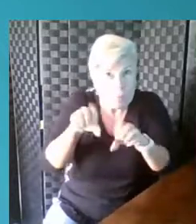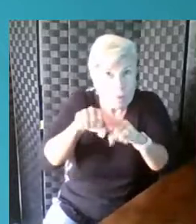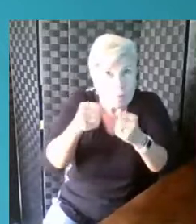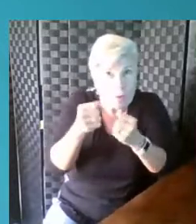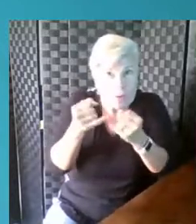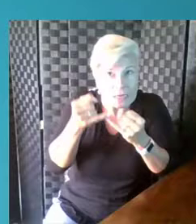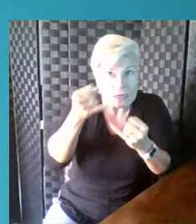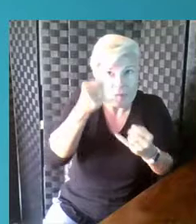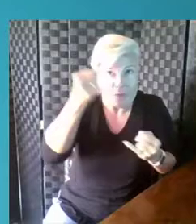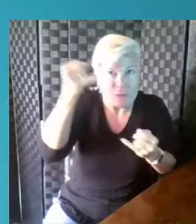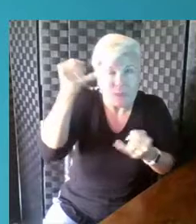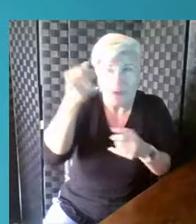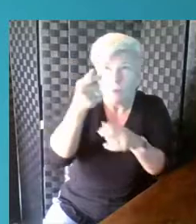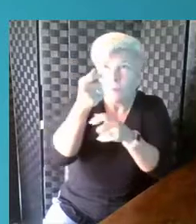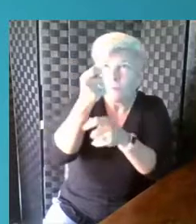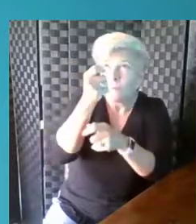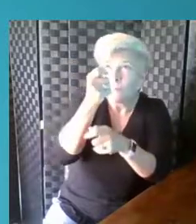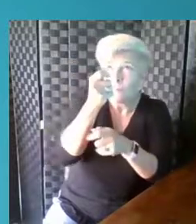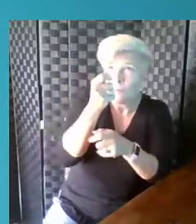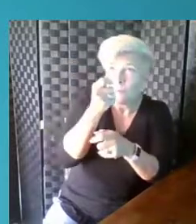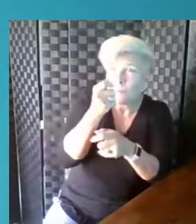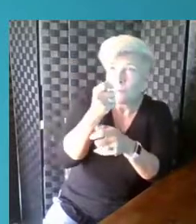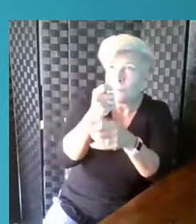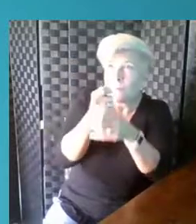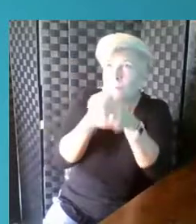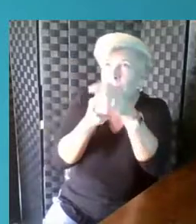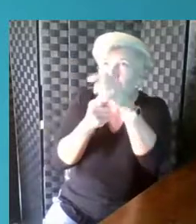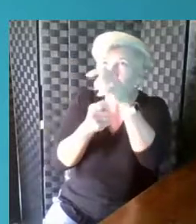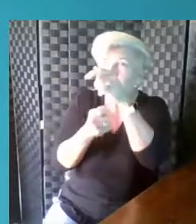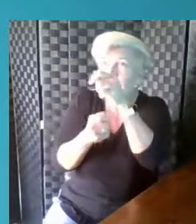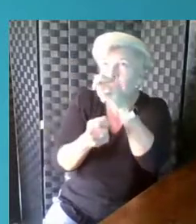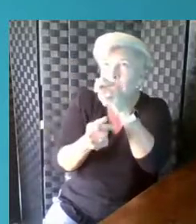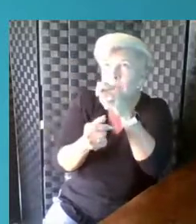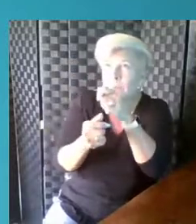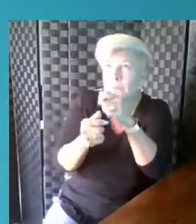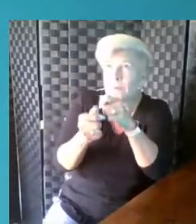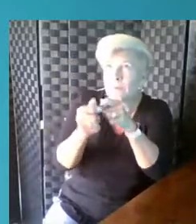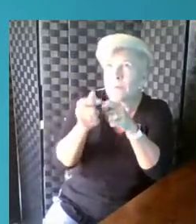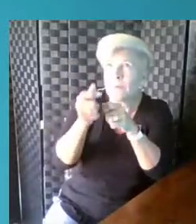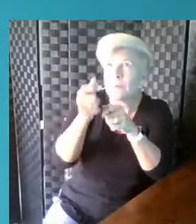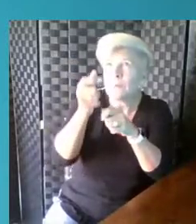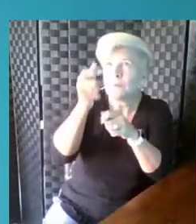hard or too quickly. Take your time.